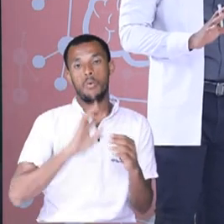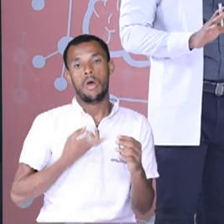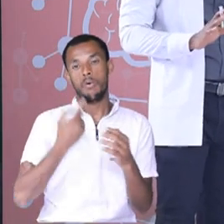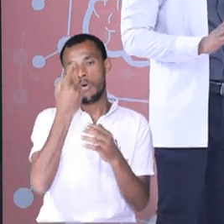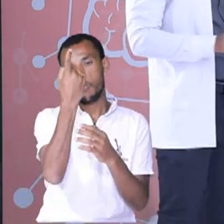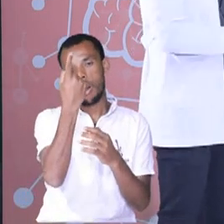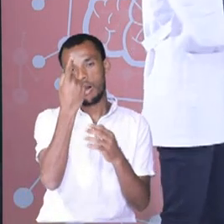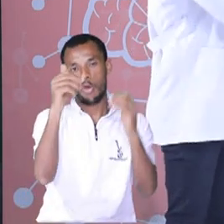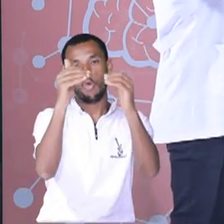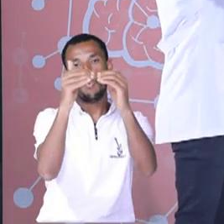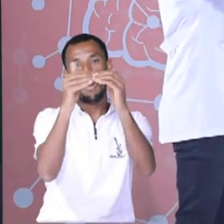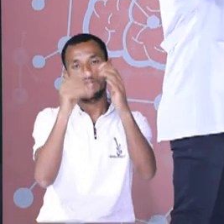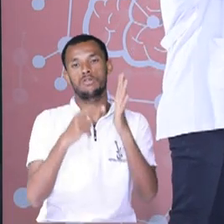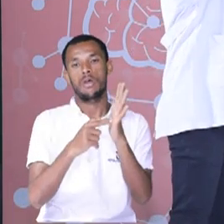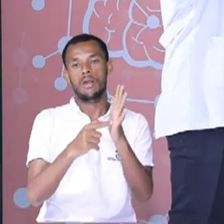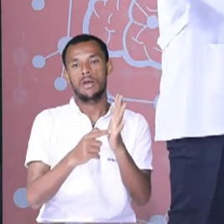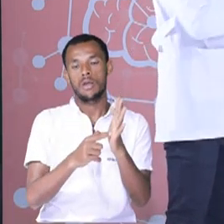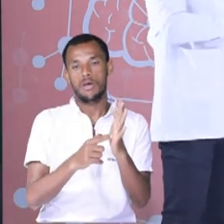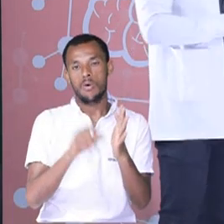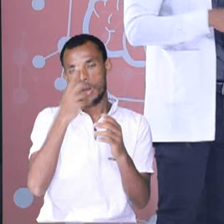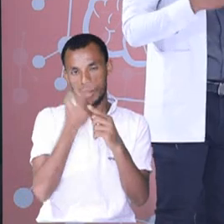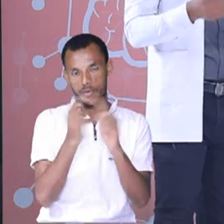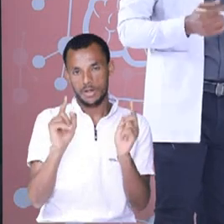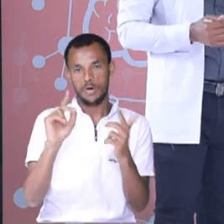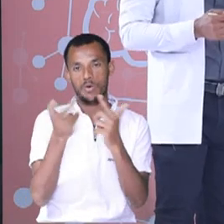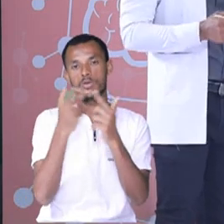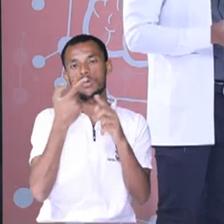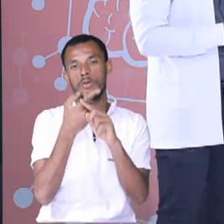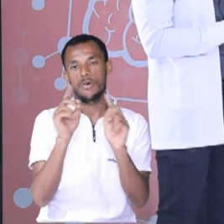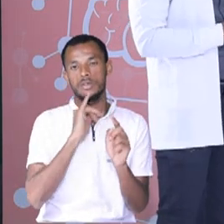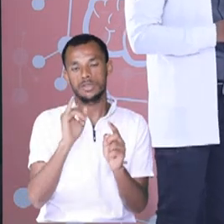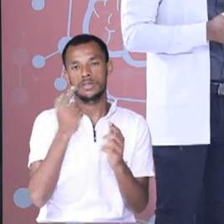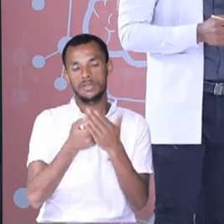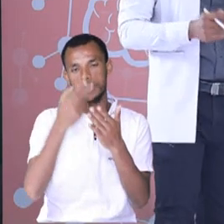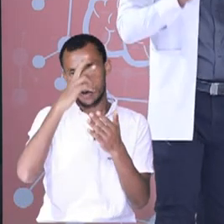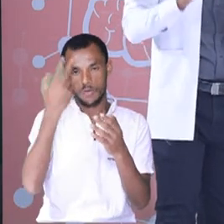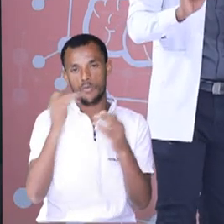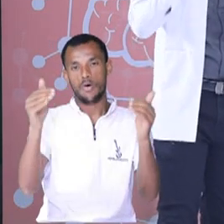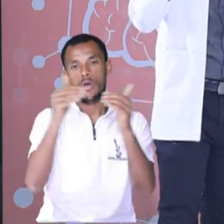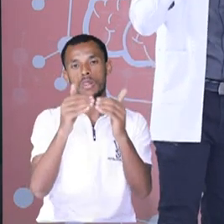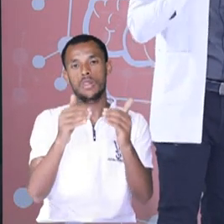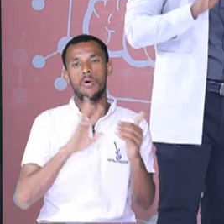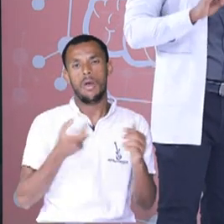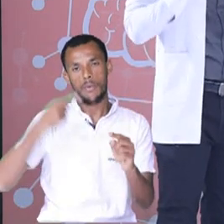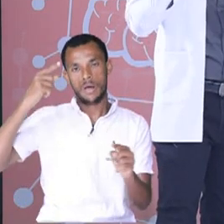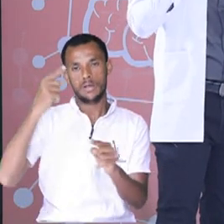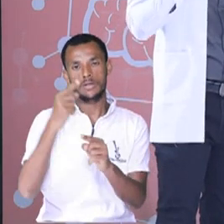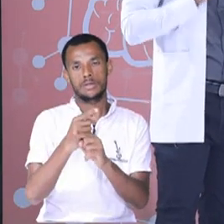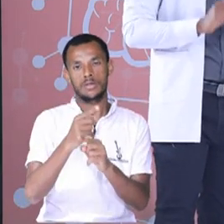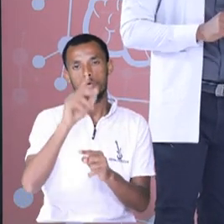sign. Therefore, in the case of equality, this is one difference. The second difference, in the case of equality, we have